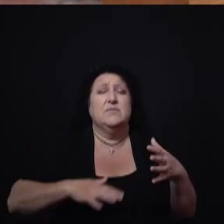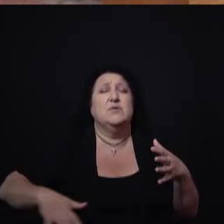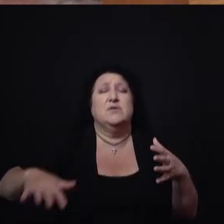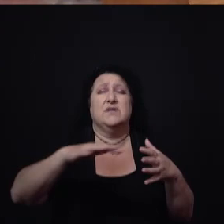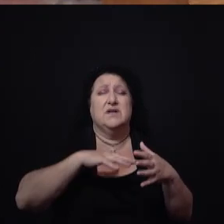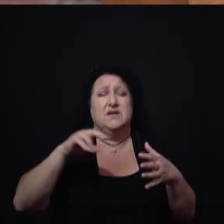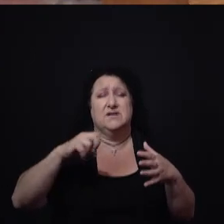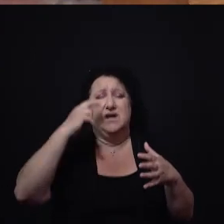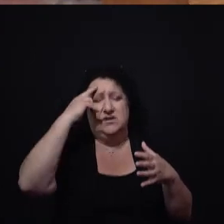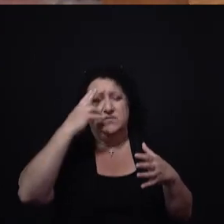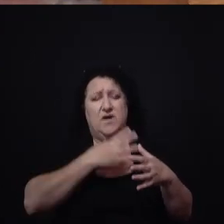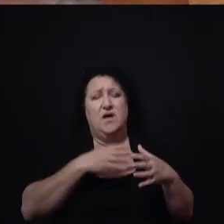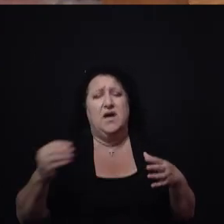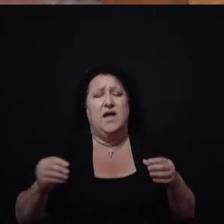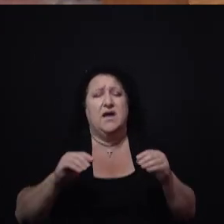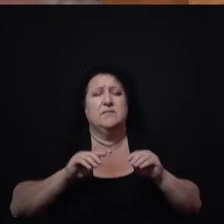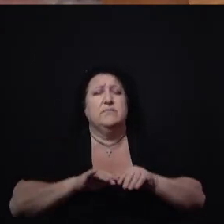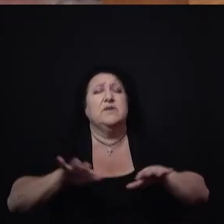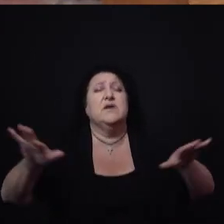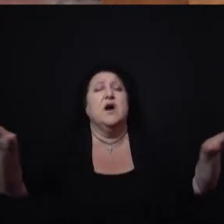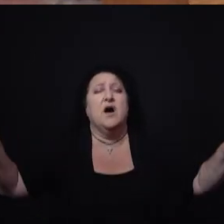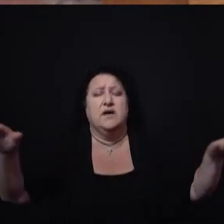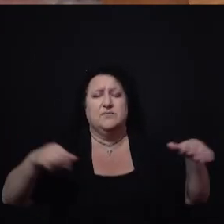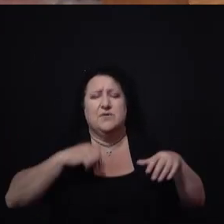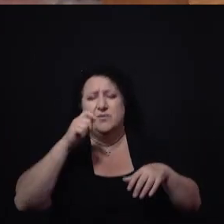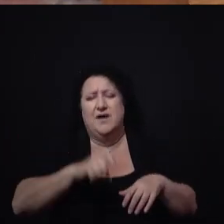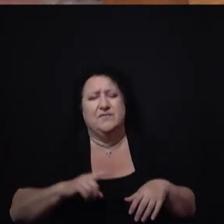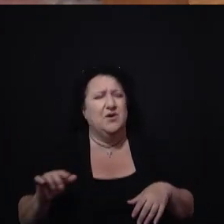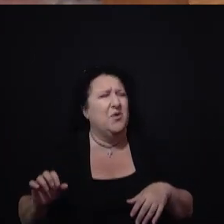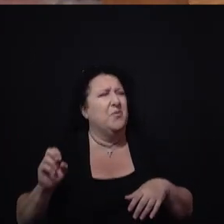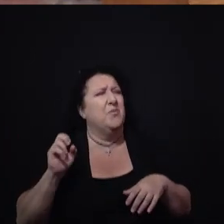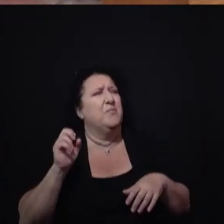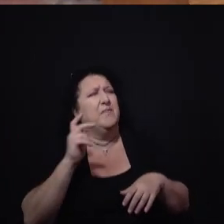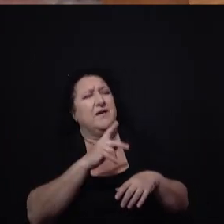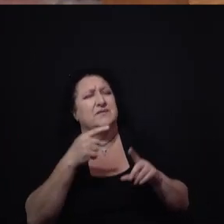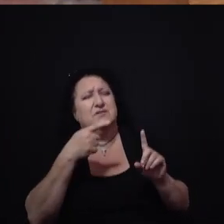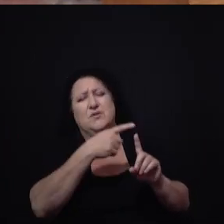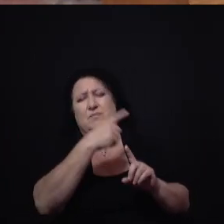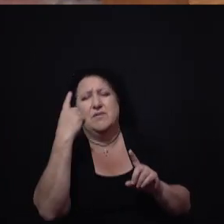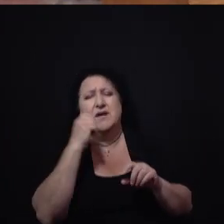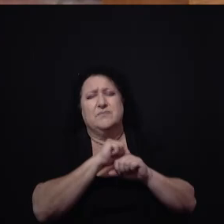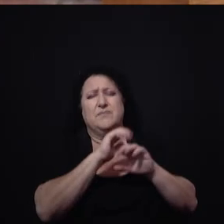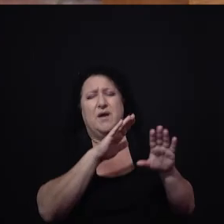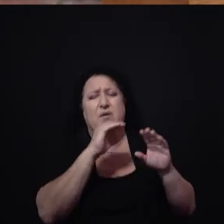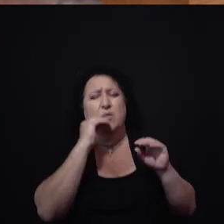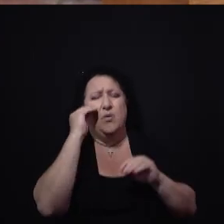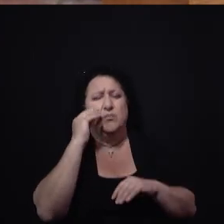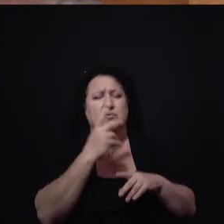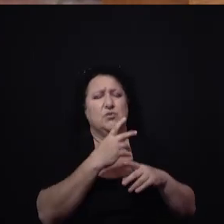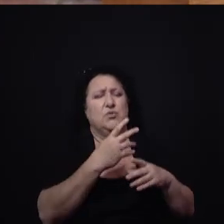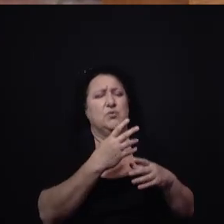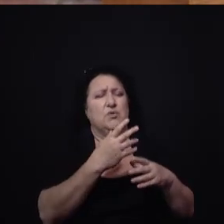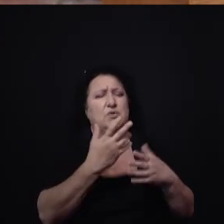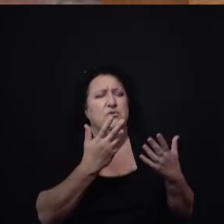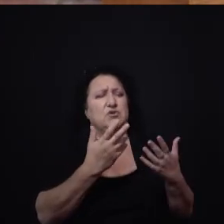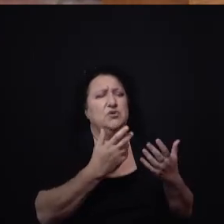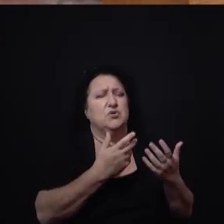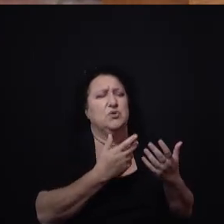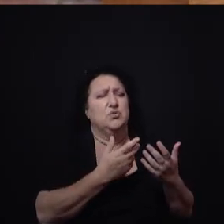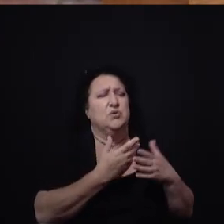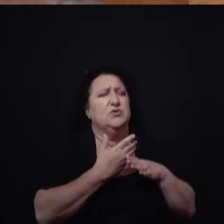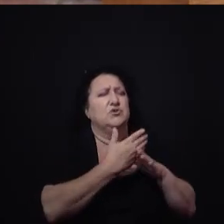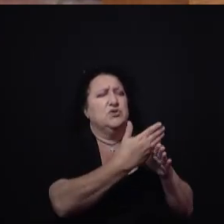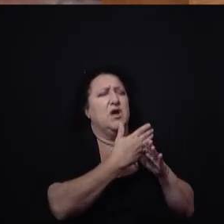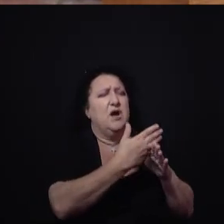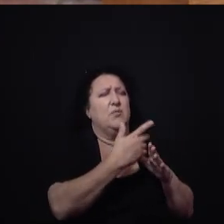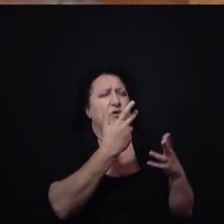God. We don't have to go all the way to Black Mountain Home to share what it is you've put within us, Lord God, to bring life and